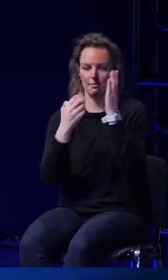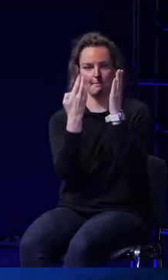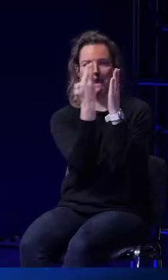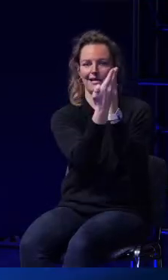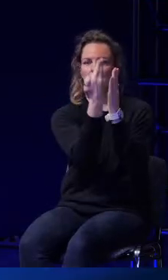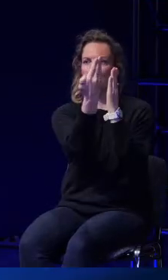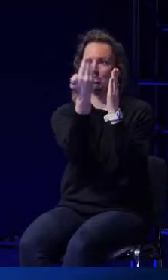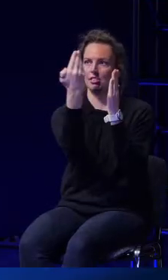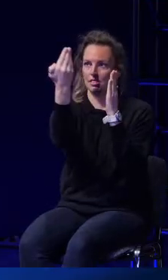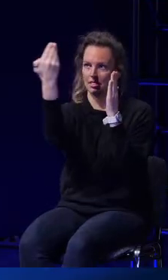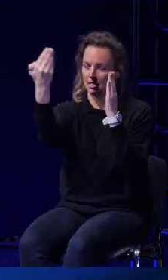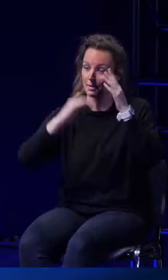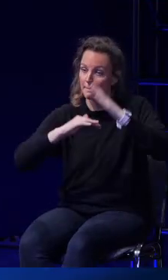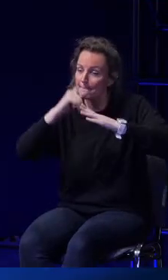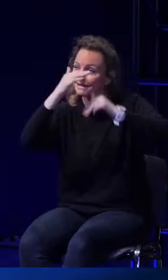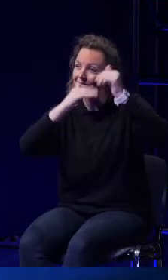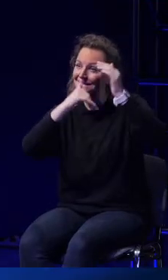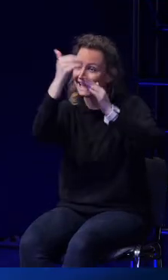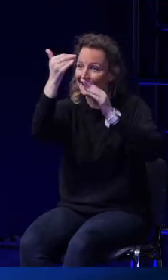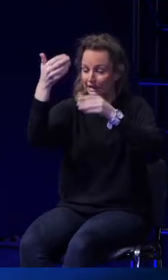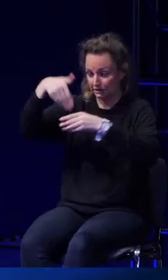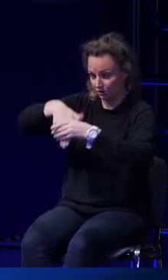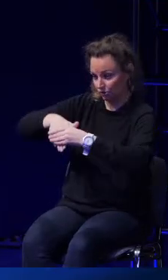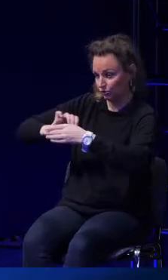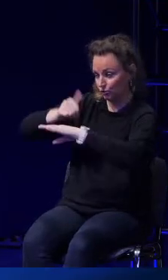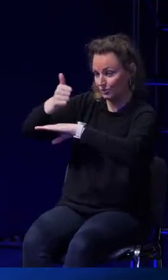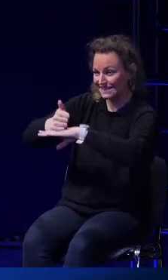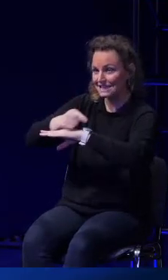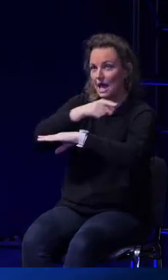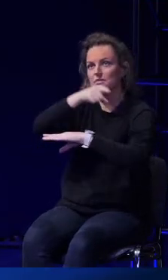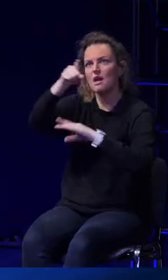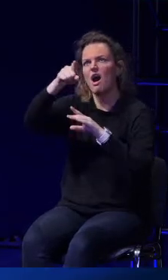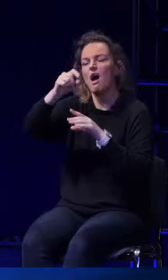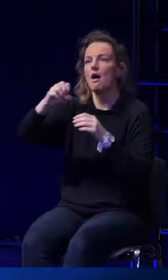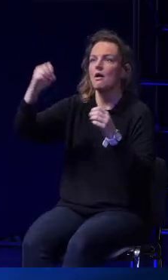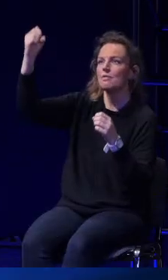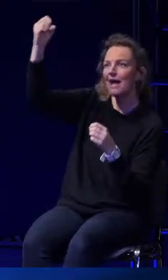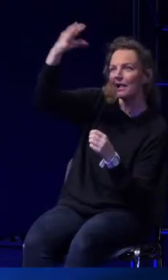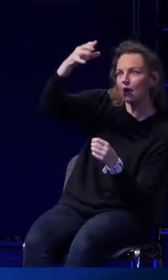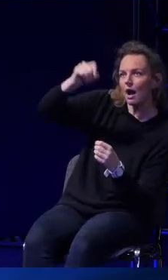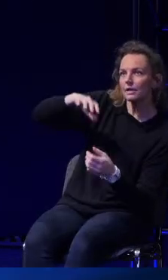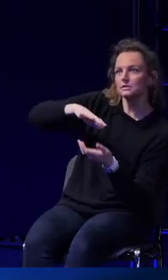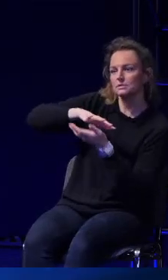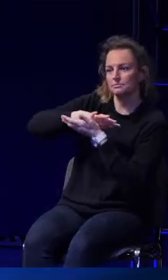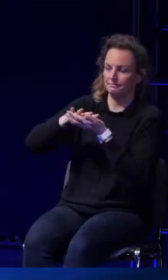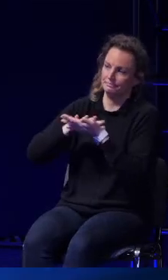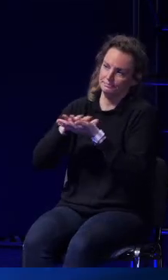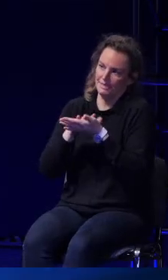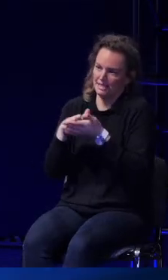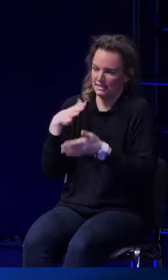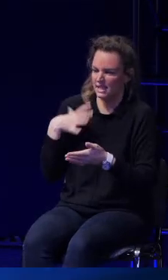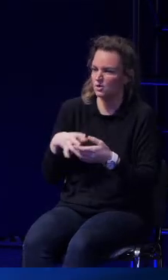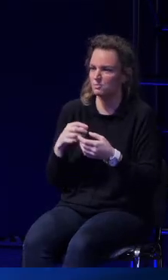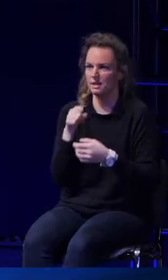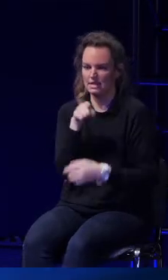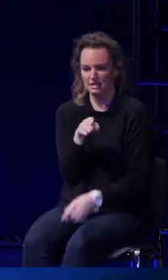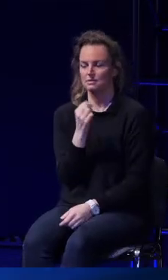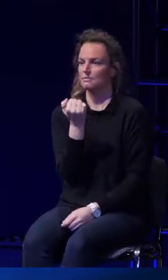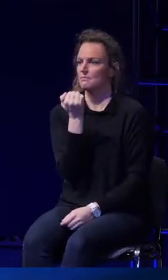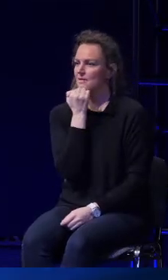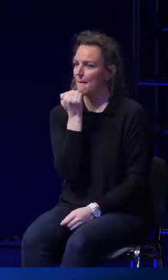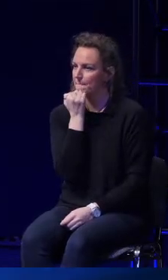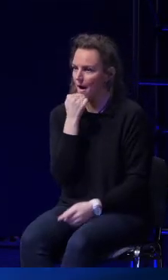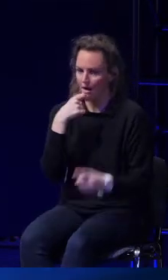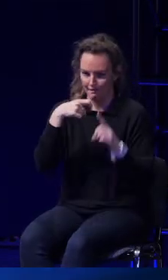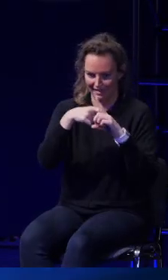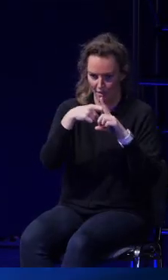to make sure that that light, and if that's being, if Ed's communicating to me that that needs to be 6,000 Kelvin, I need to make sure that when I bring in a different